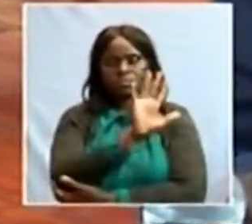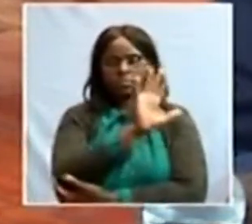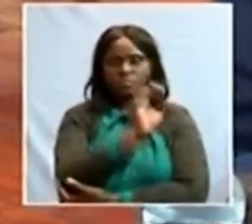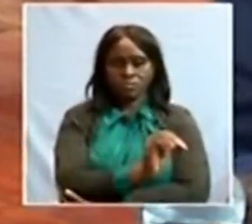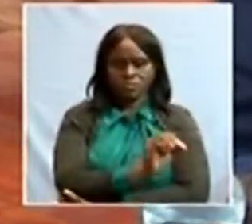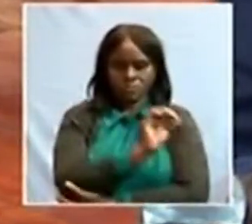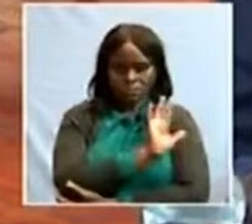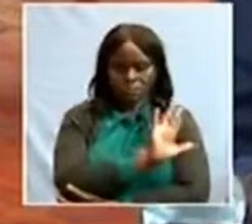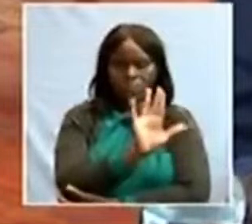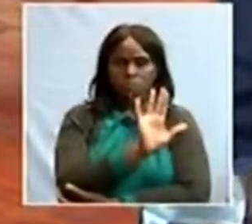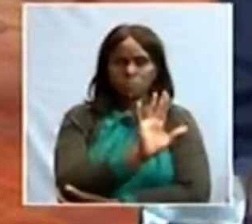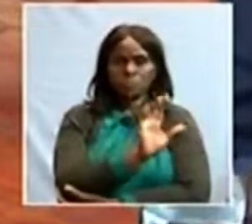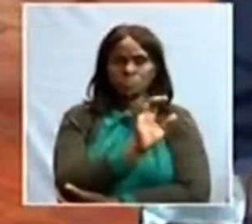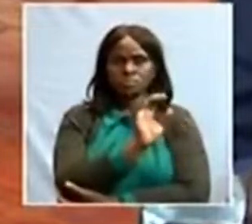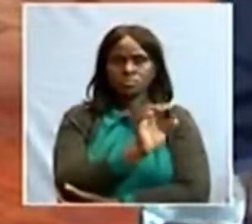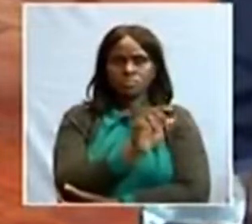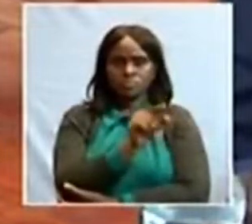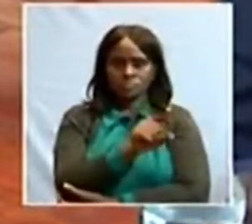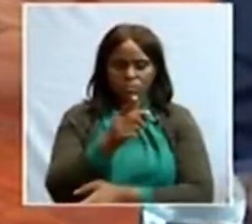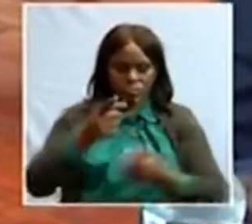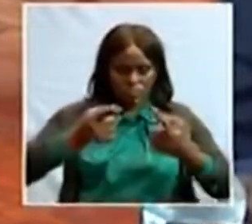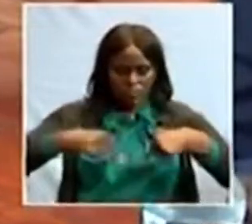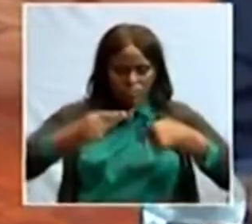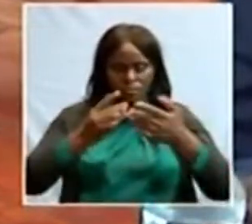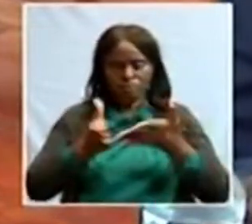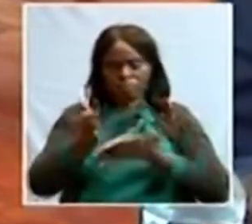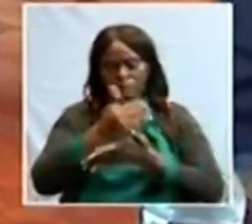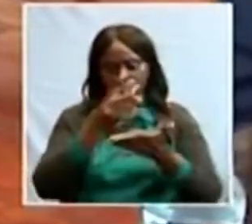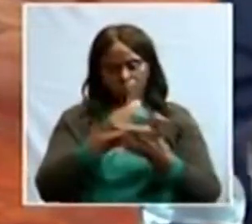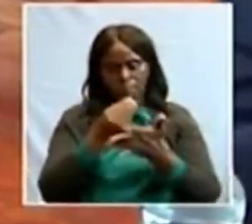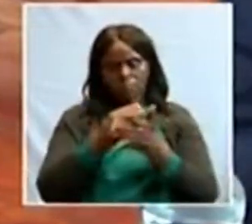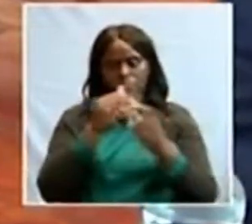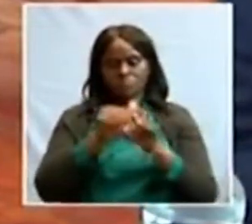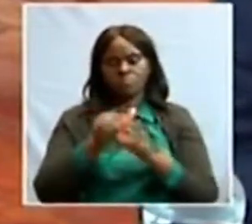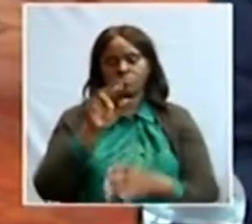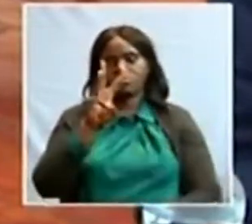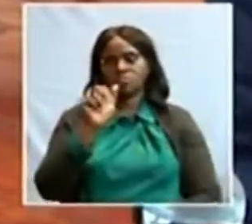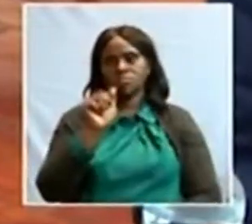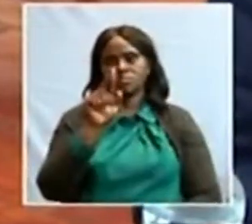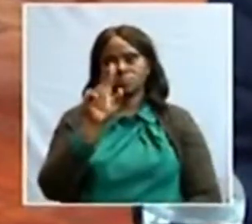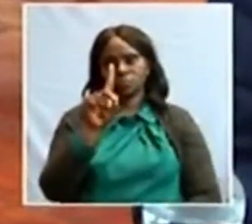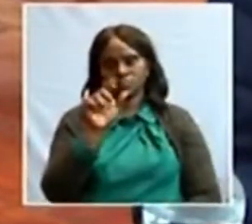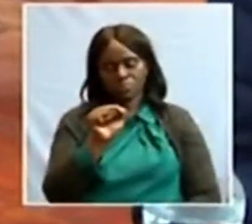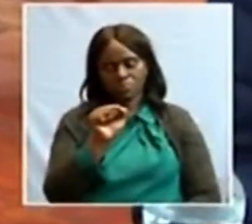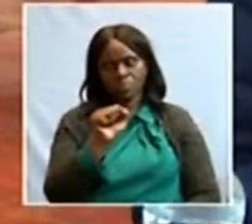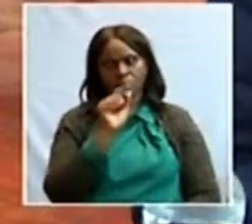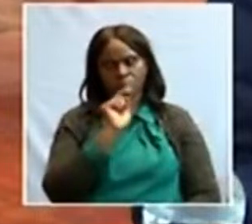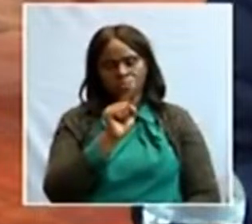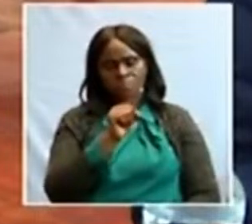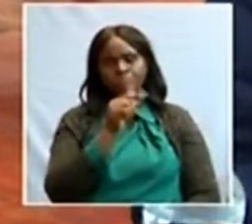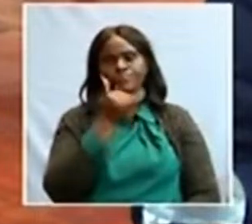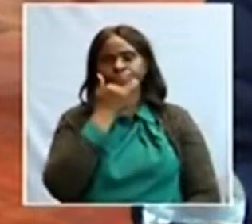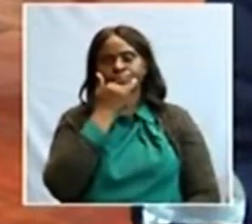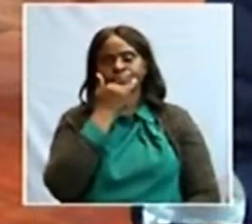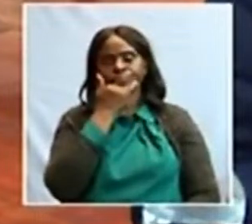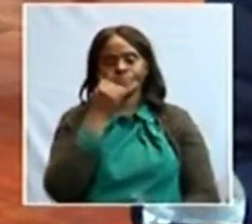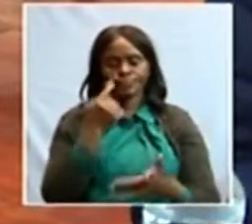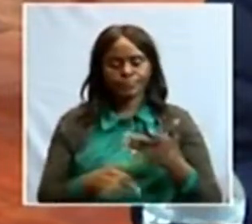of local generated fund on wards. Because of the